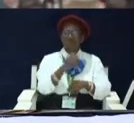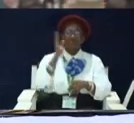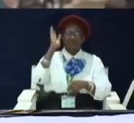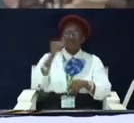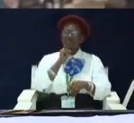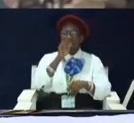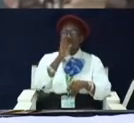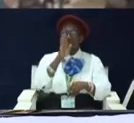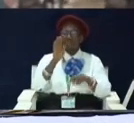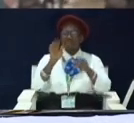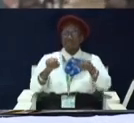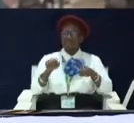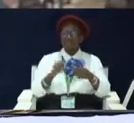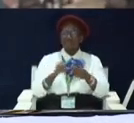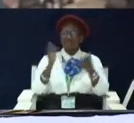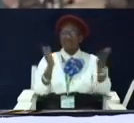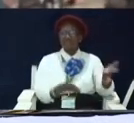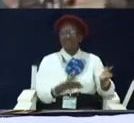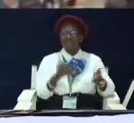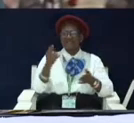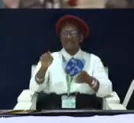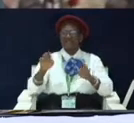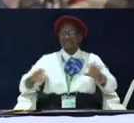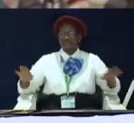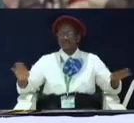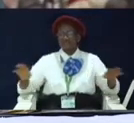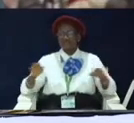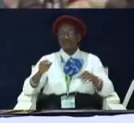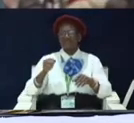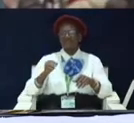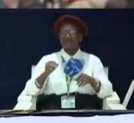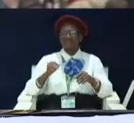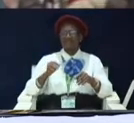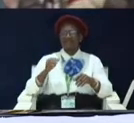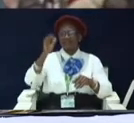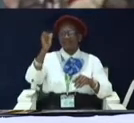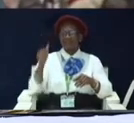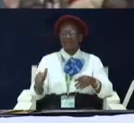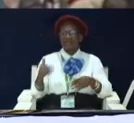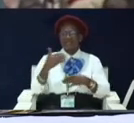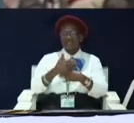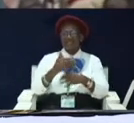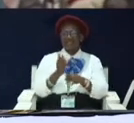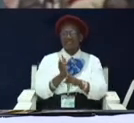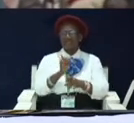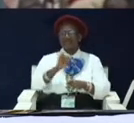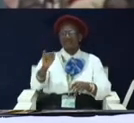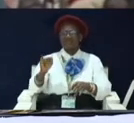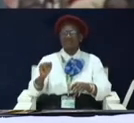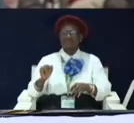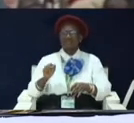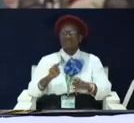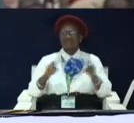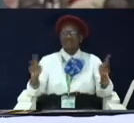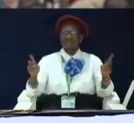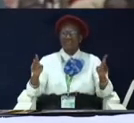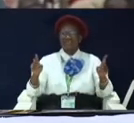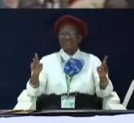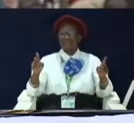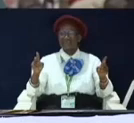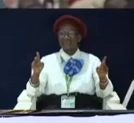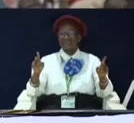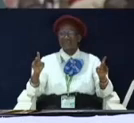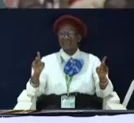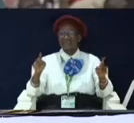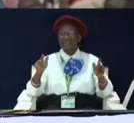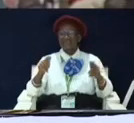man pe by creating very severe traffic